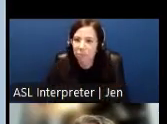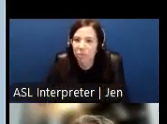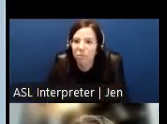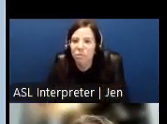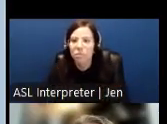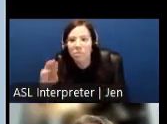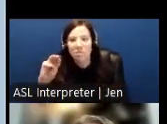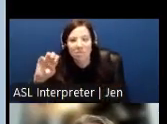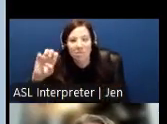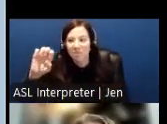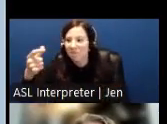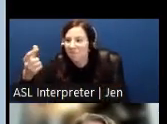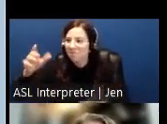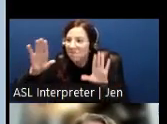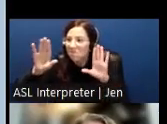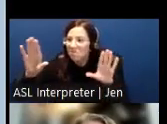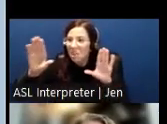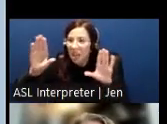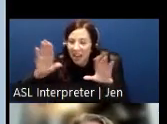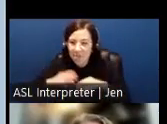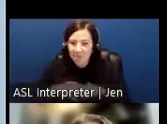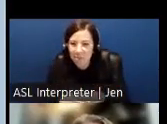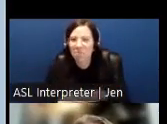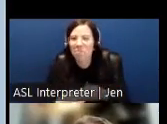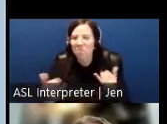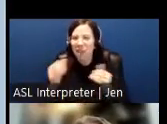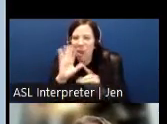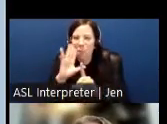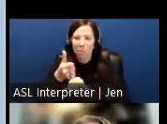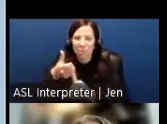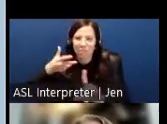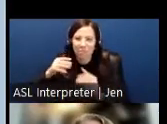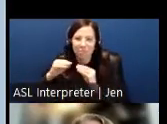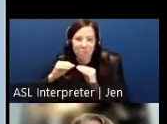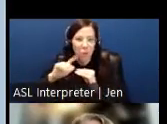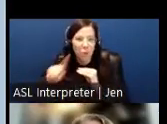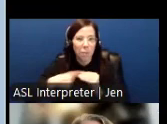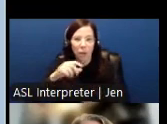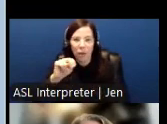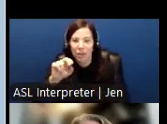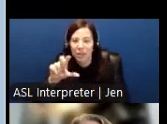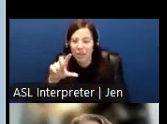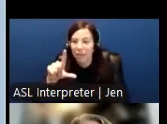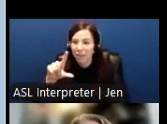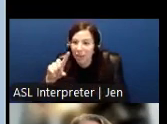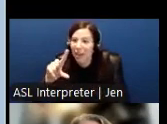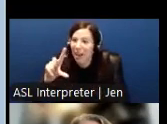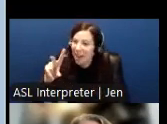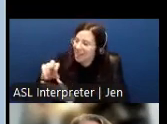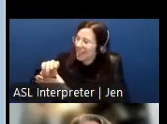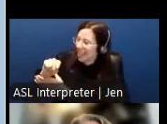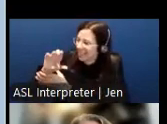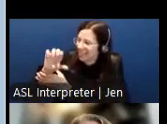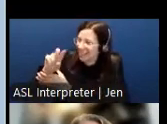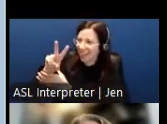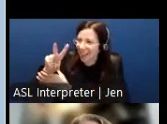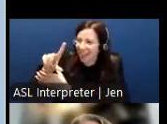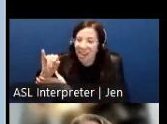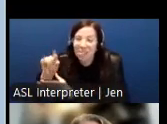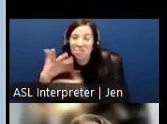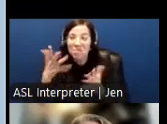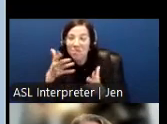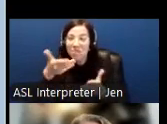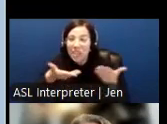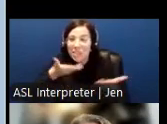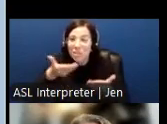Great. So as I give a little bit more about NCVLI, I know that we already had you introduce yourselves